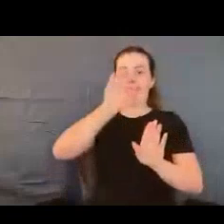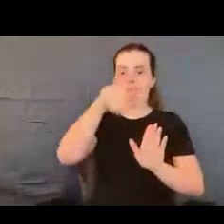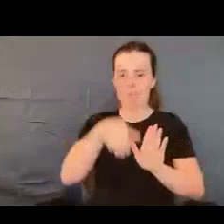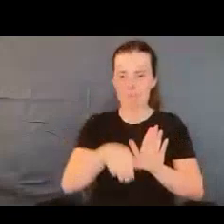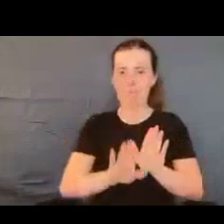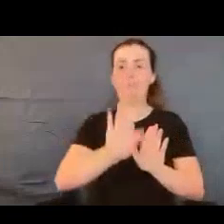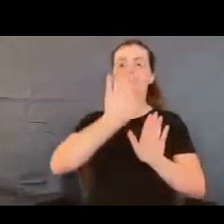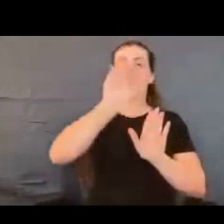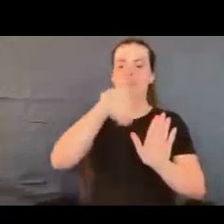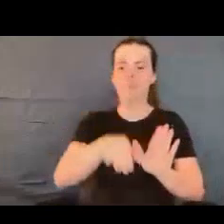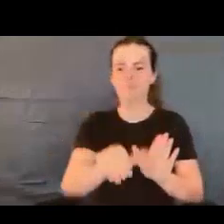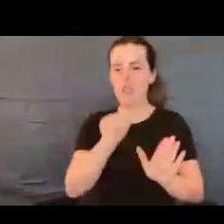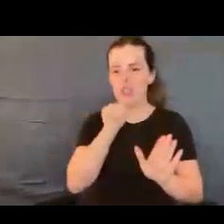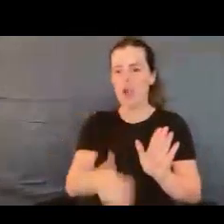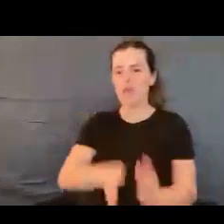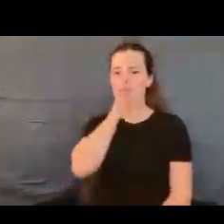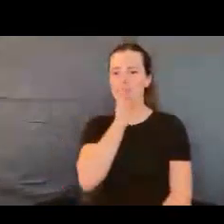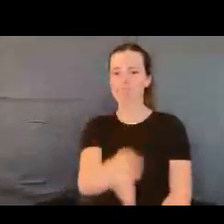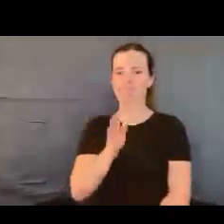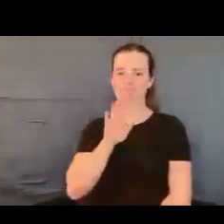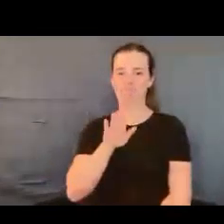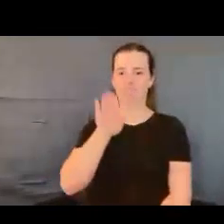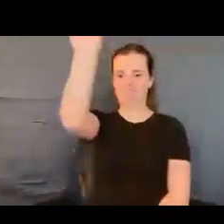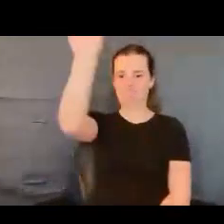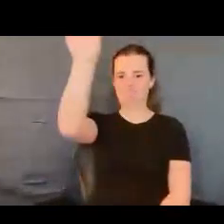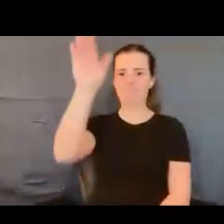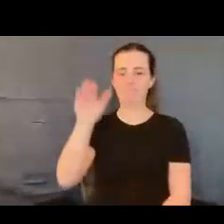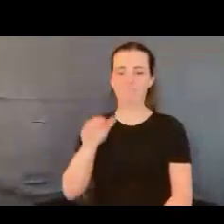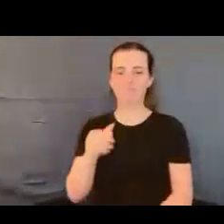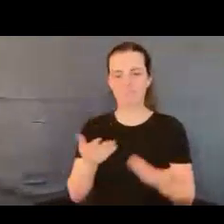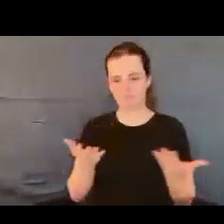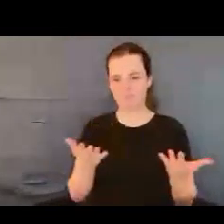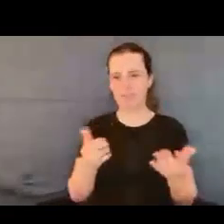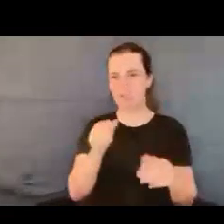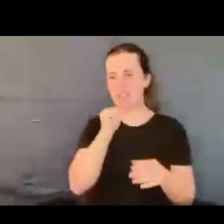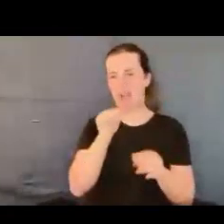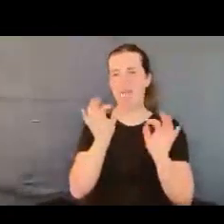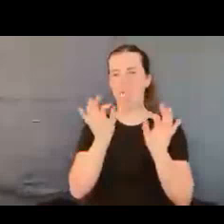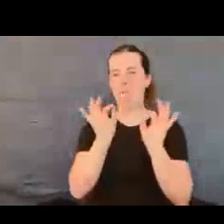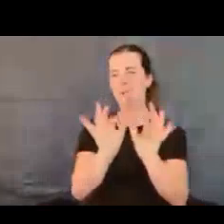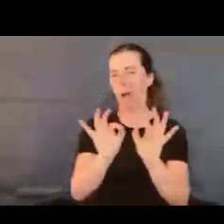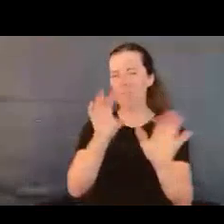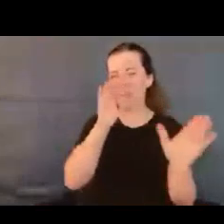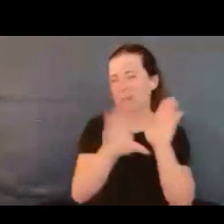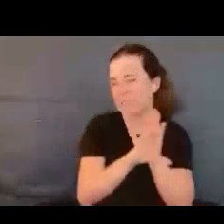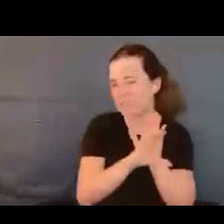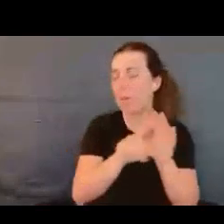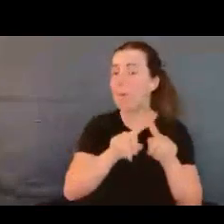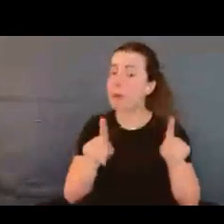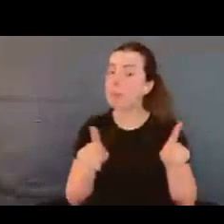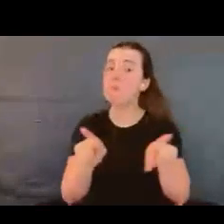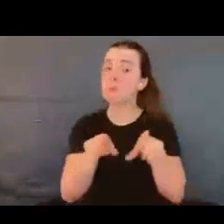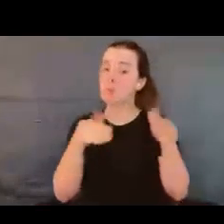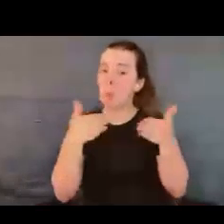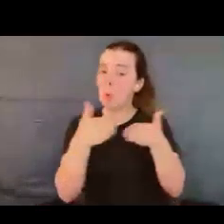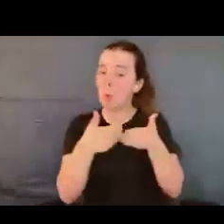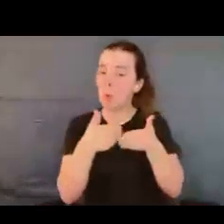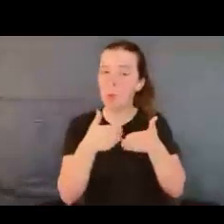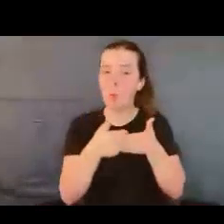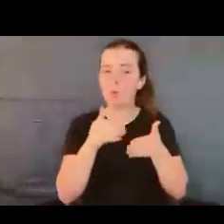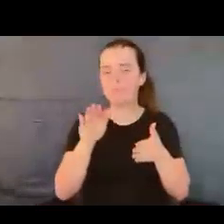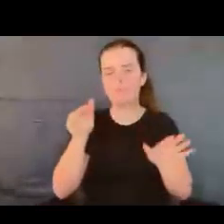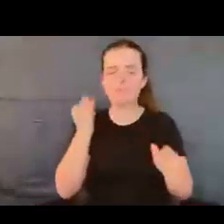time. It kind of meanders around the mountain. So this drawing I have is not like a perfect representation, but it's pretty close of where you go if you're